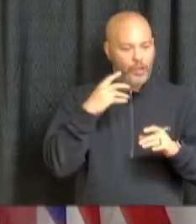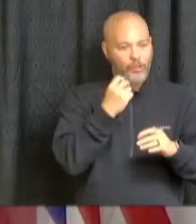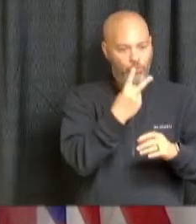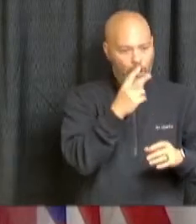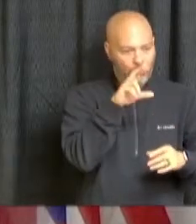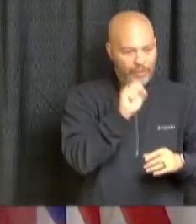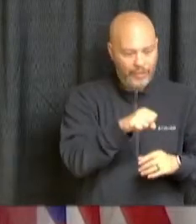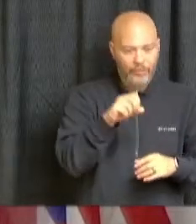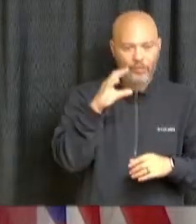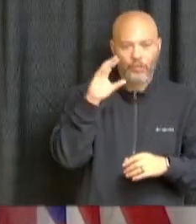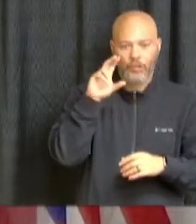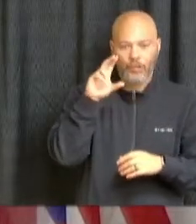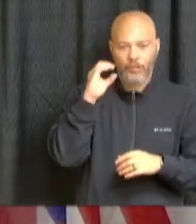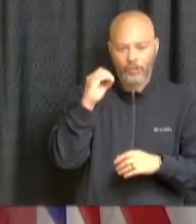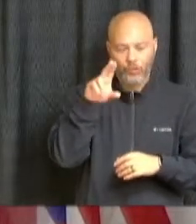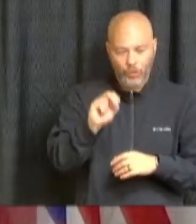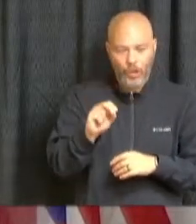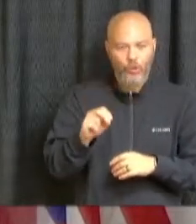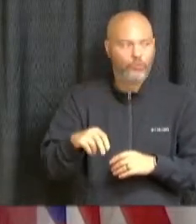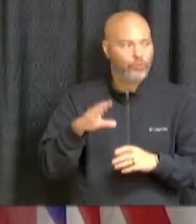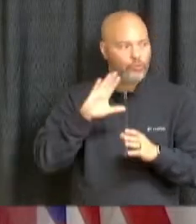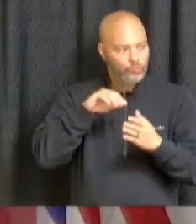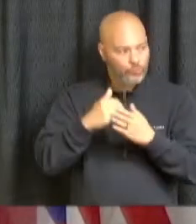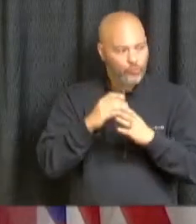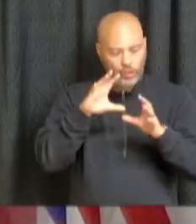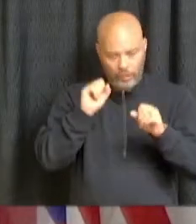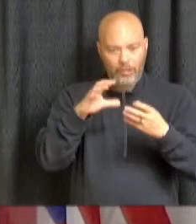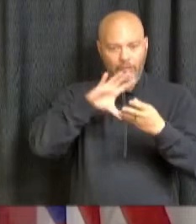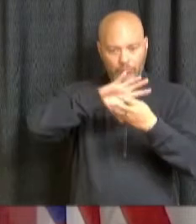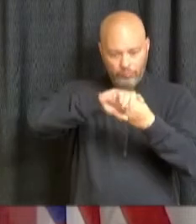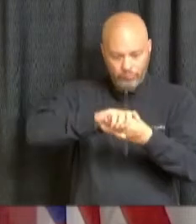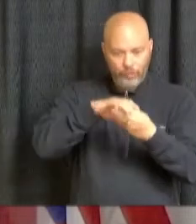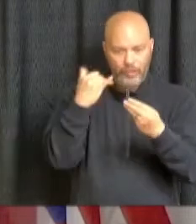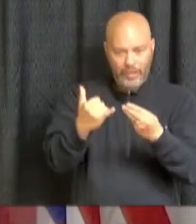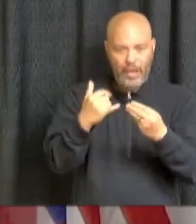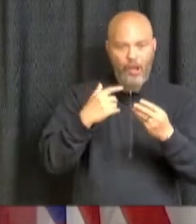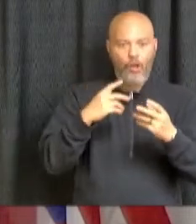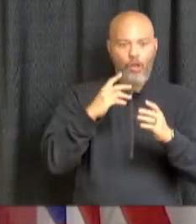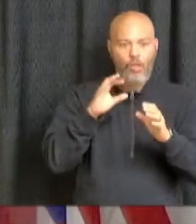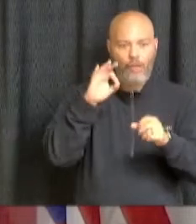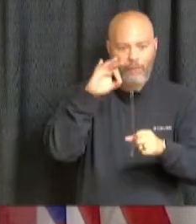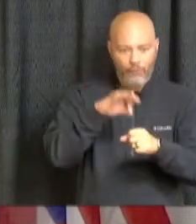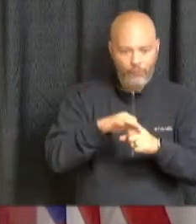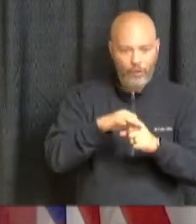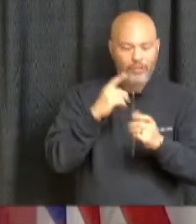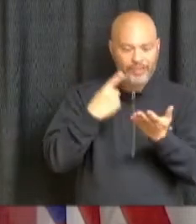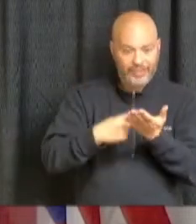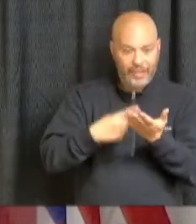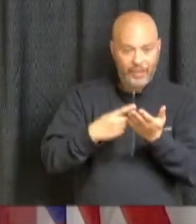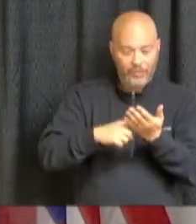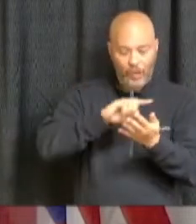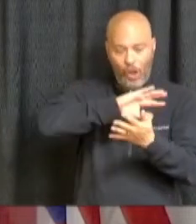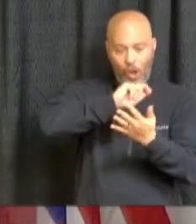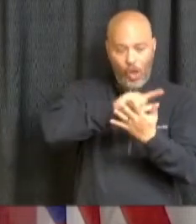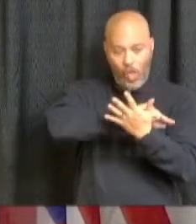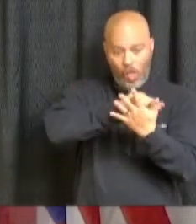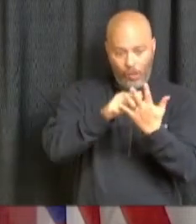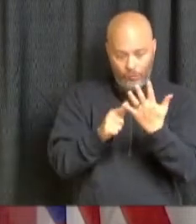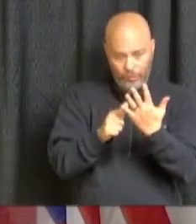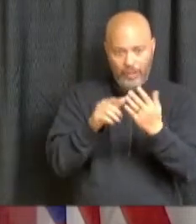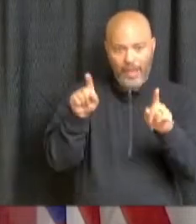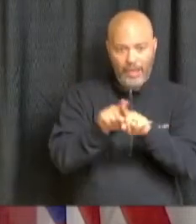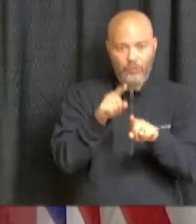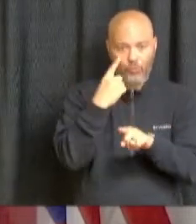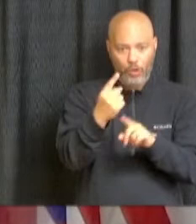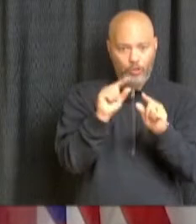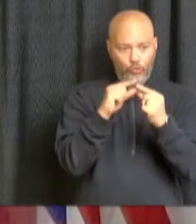the motion to consider those ordinances as a group passes. We are now discussing those ordinances as